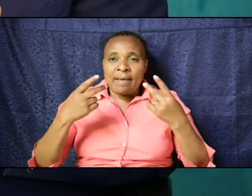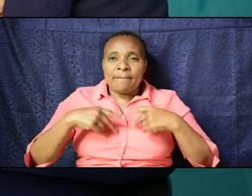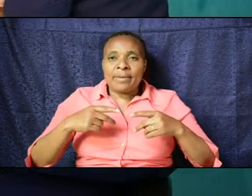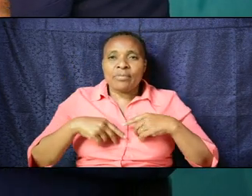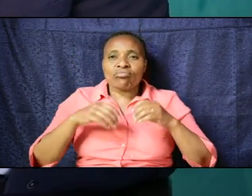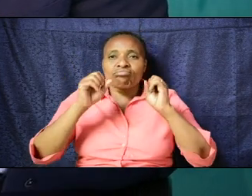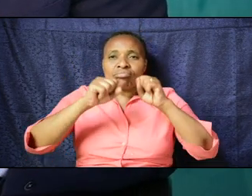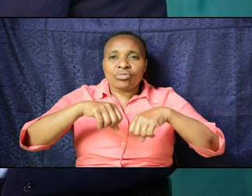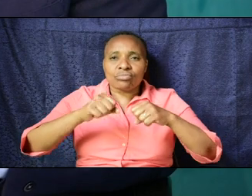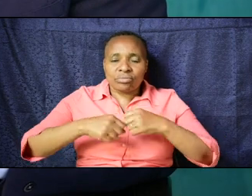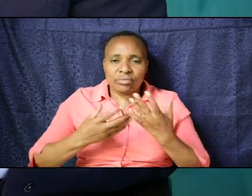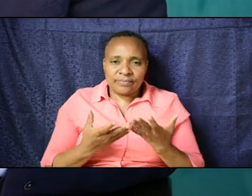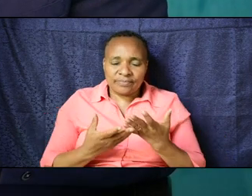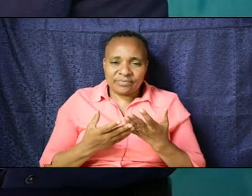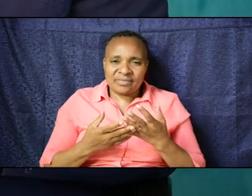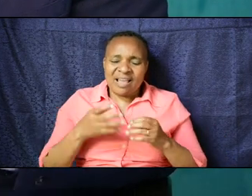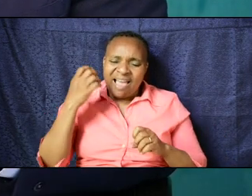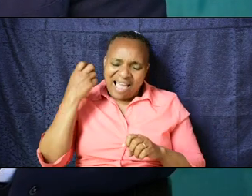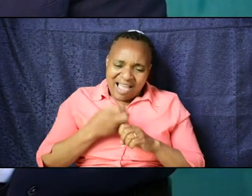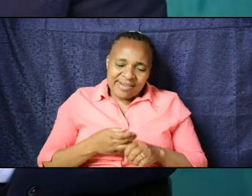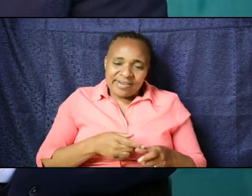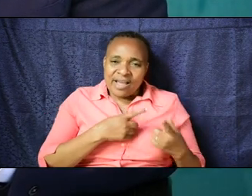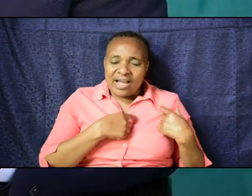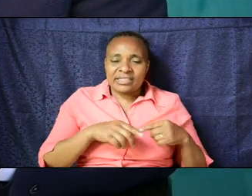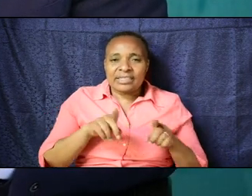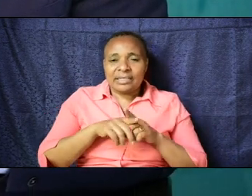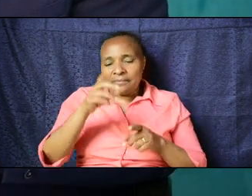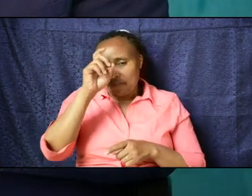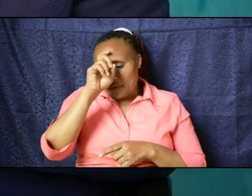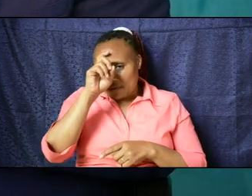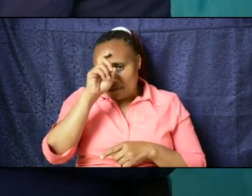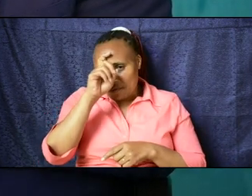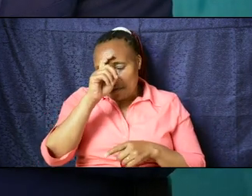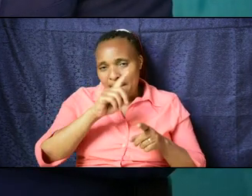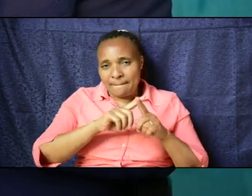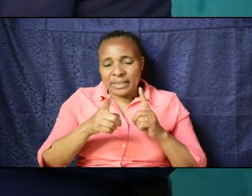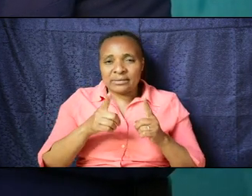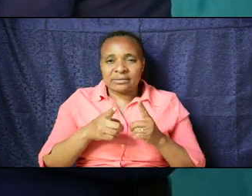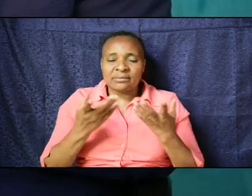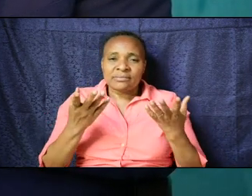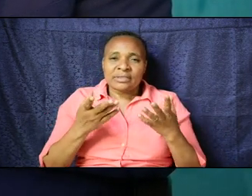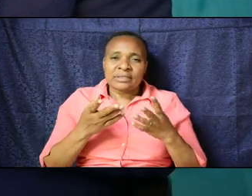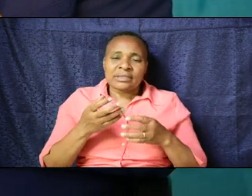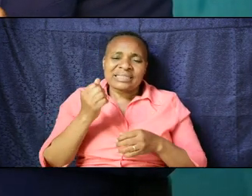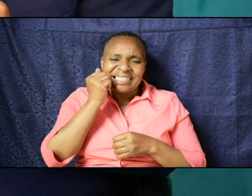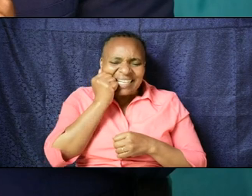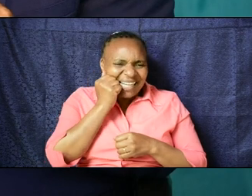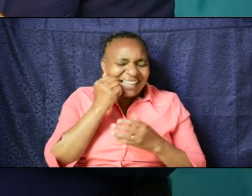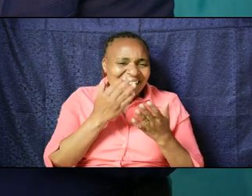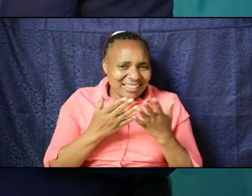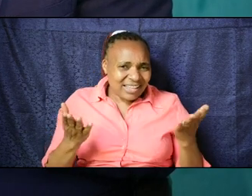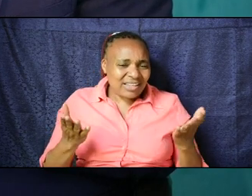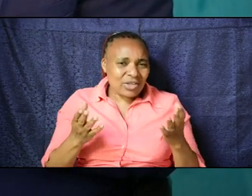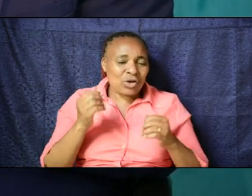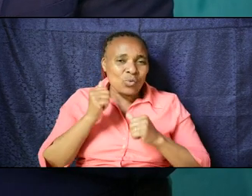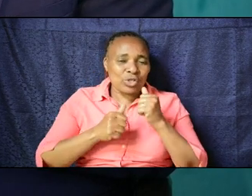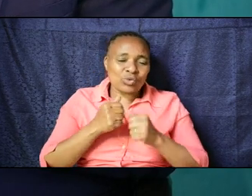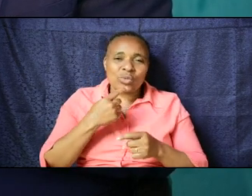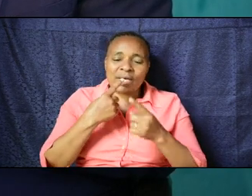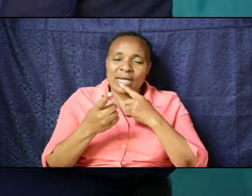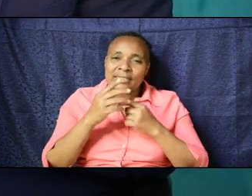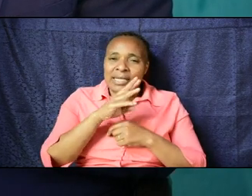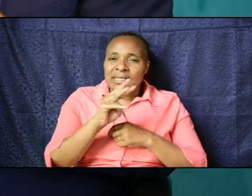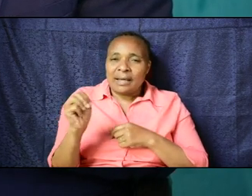People can harden their hearts the way the Pharaoh did. But there's that thing that we can whisper to